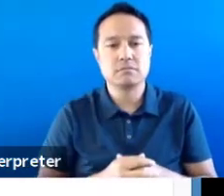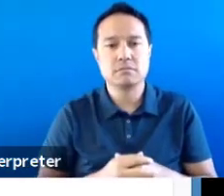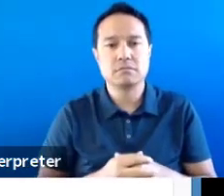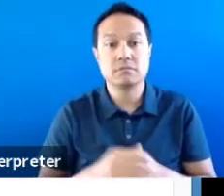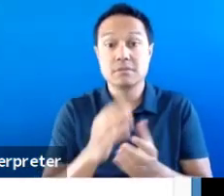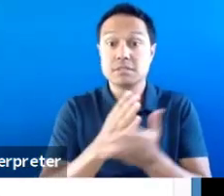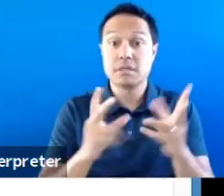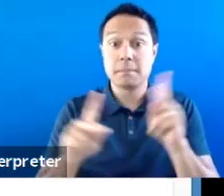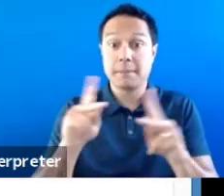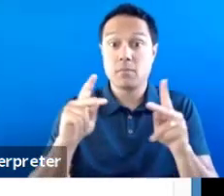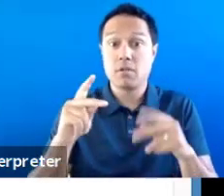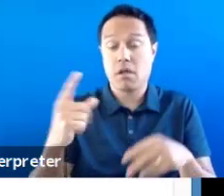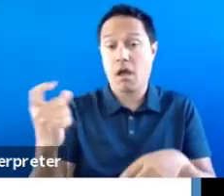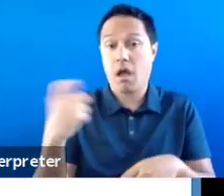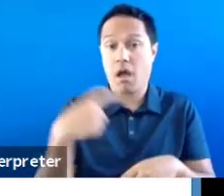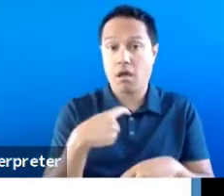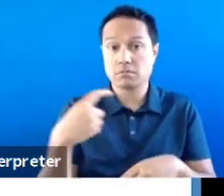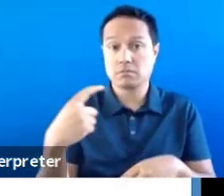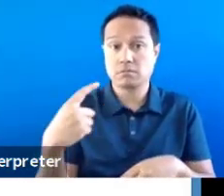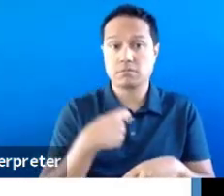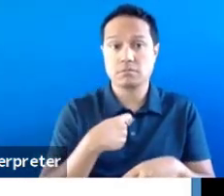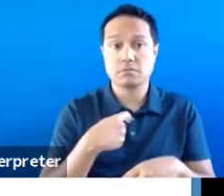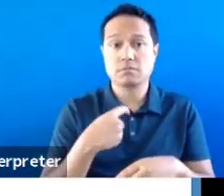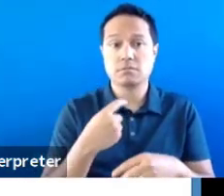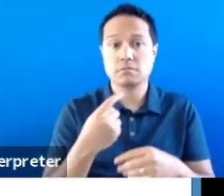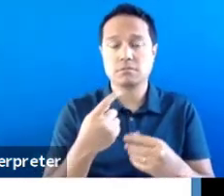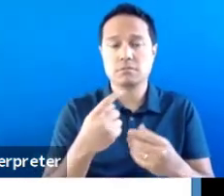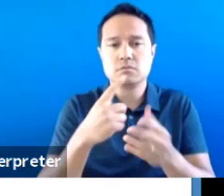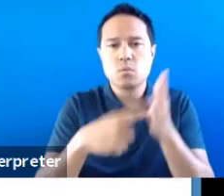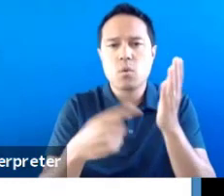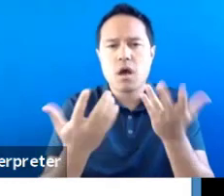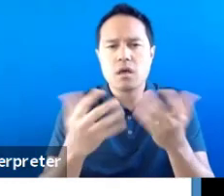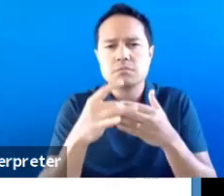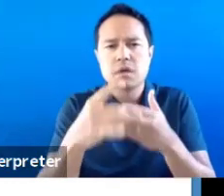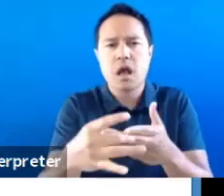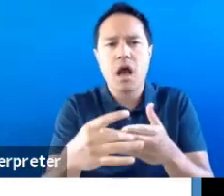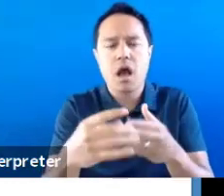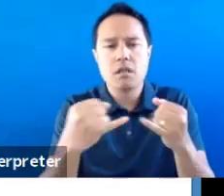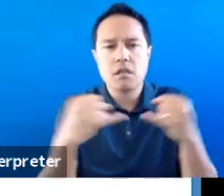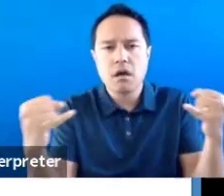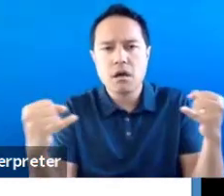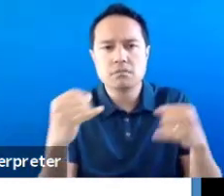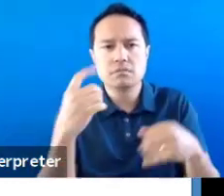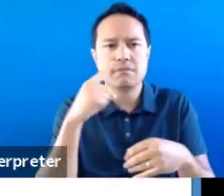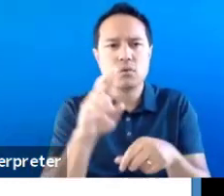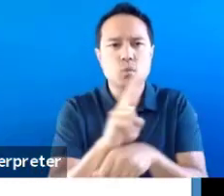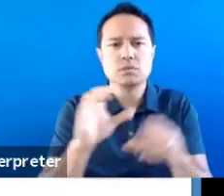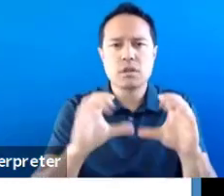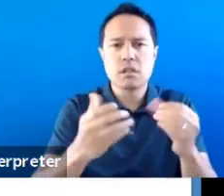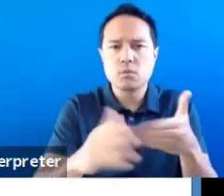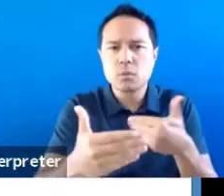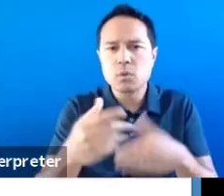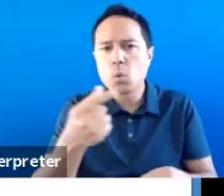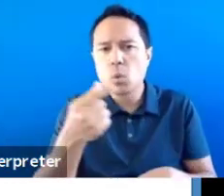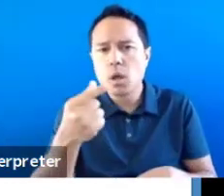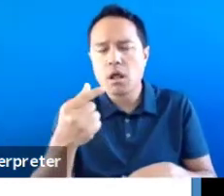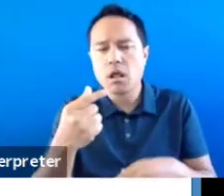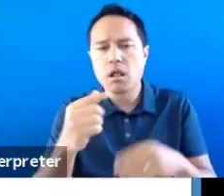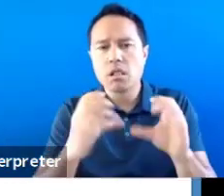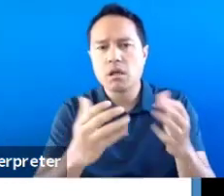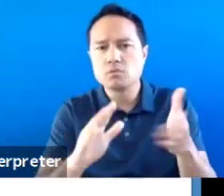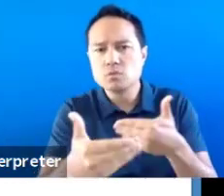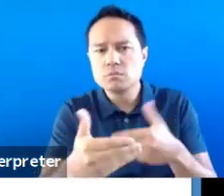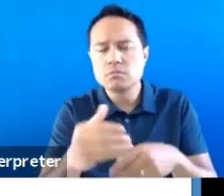well, what are some guidelines for using an online class like Google Classroom and having online